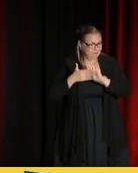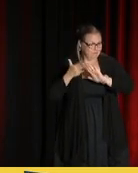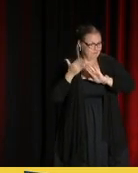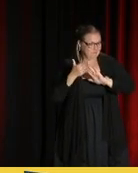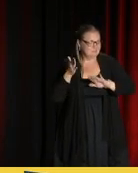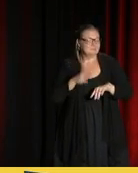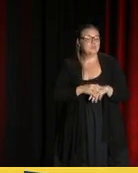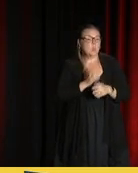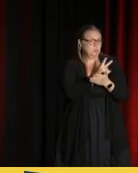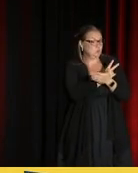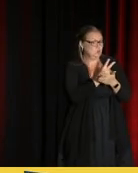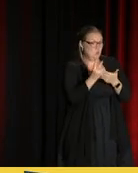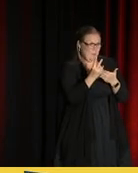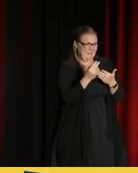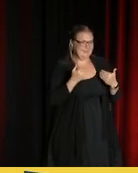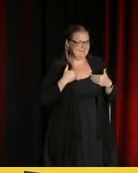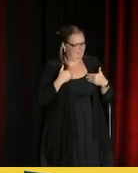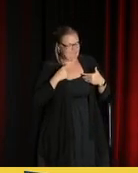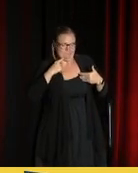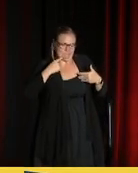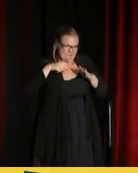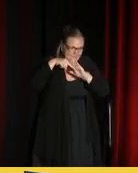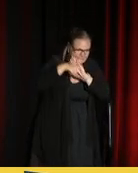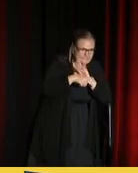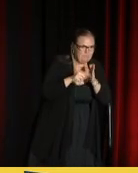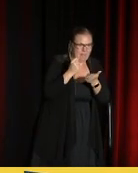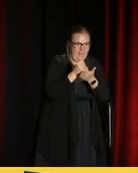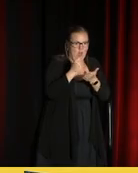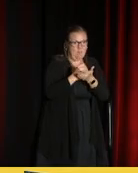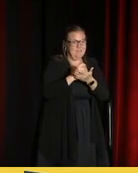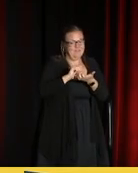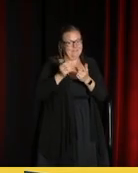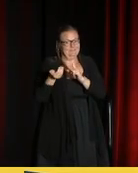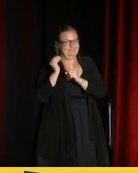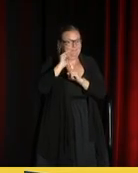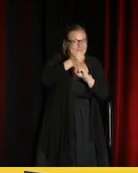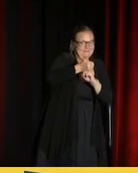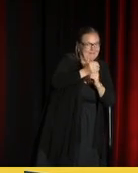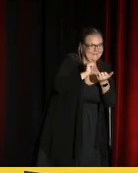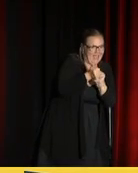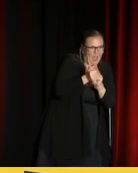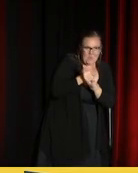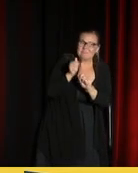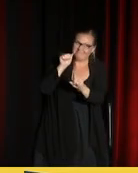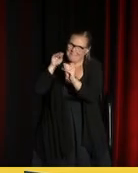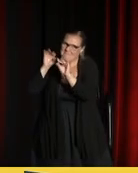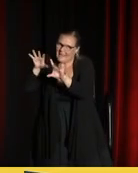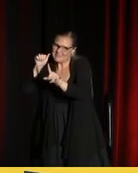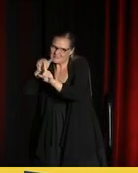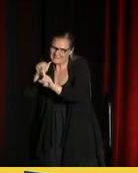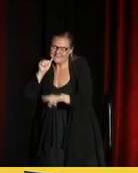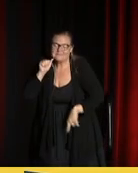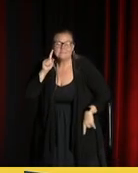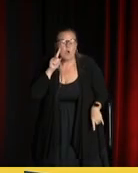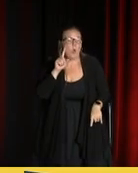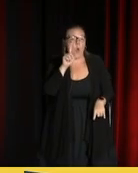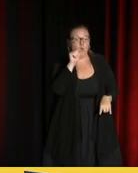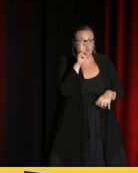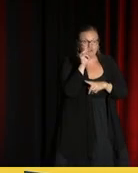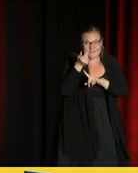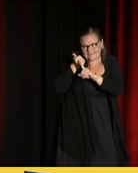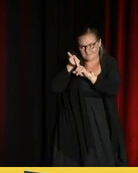disguising 2 weeks of intensive therapy as magic tricks. So all these kids were coming in to learn magic tricks. Tristan walks in the